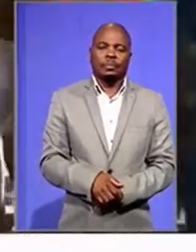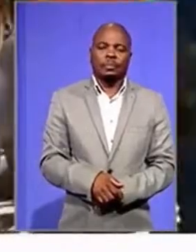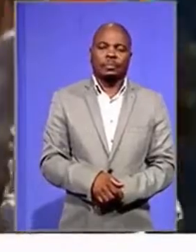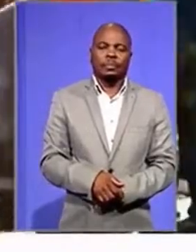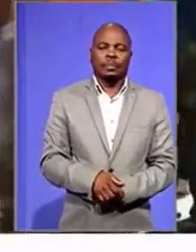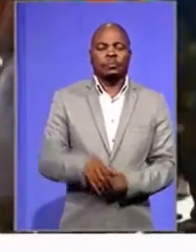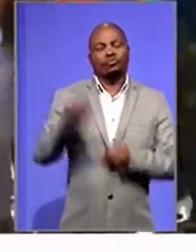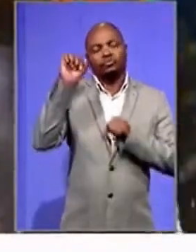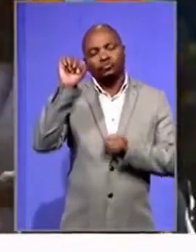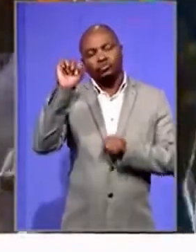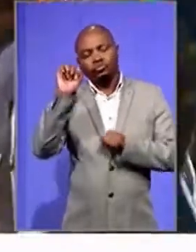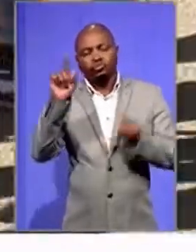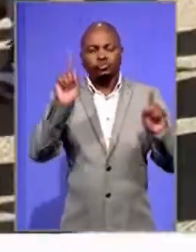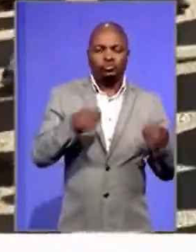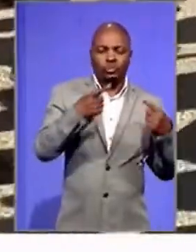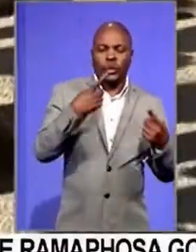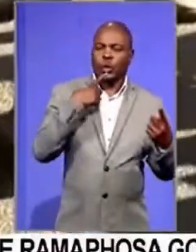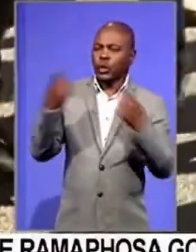Dikoša ke tša dingongorego.